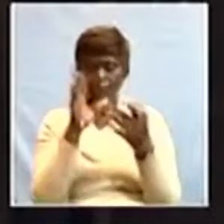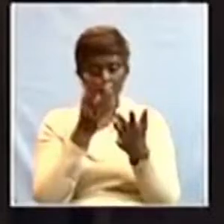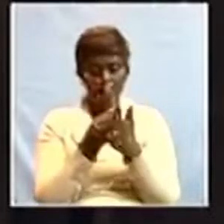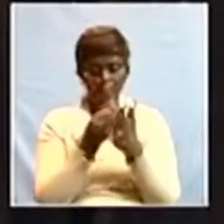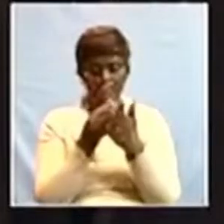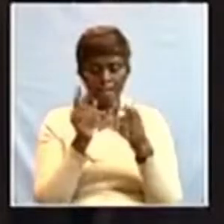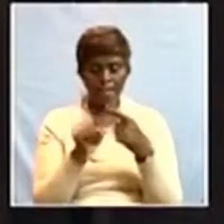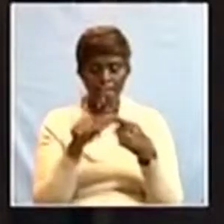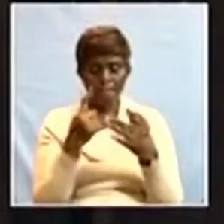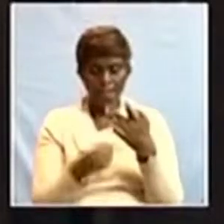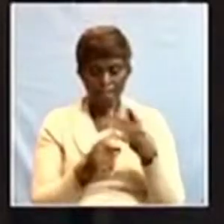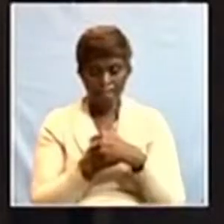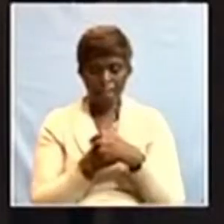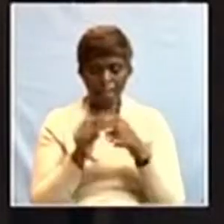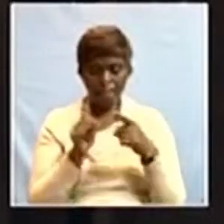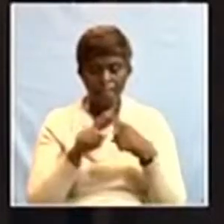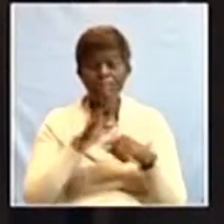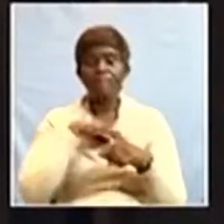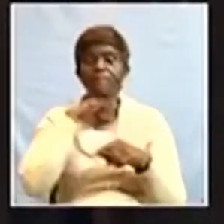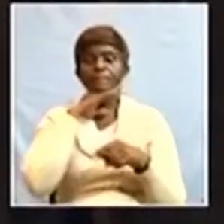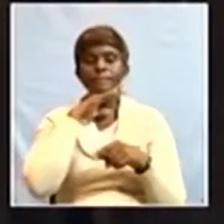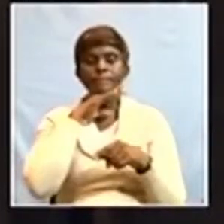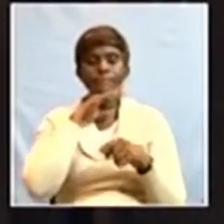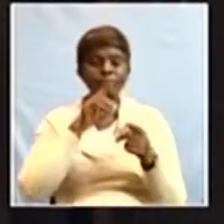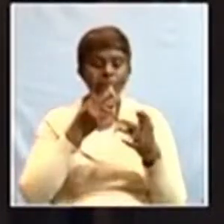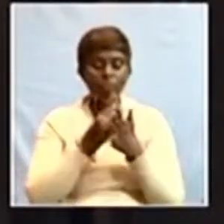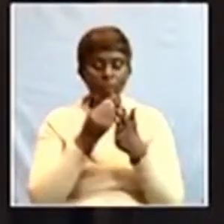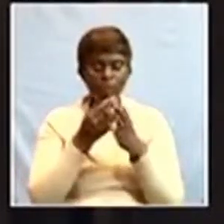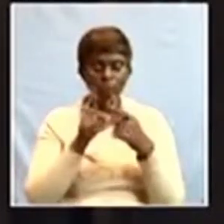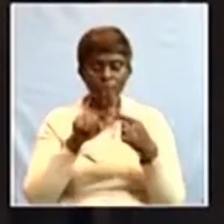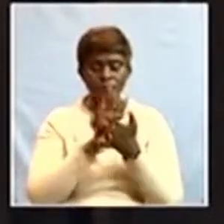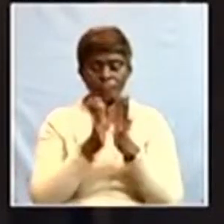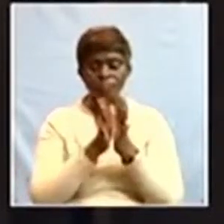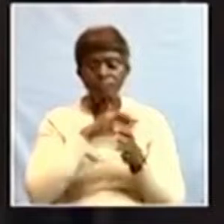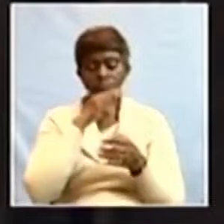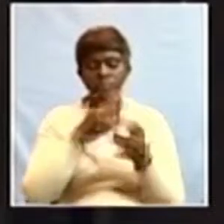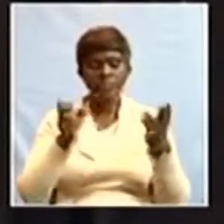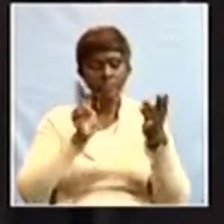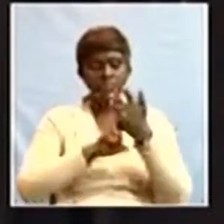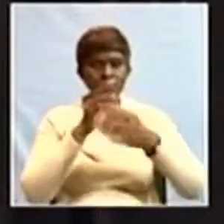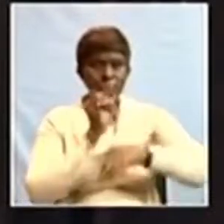to be adequate enough to reinvest.